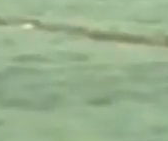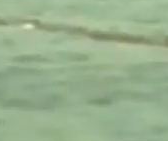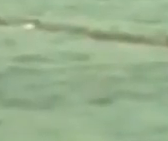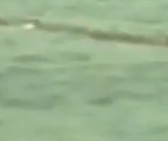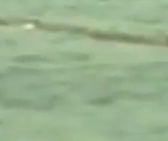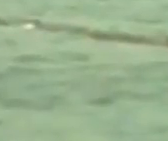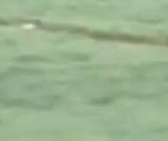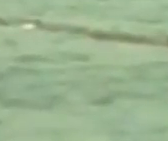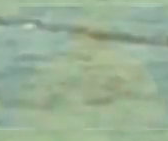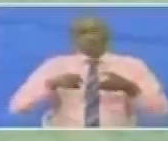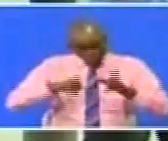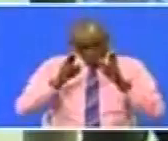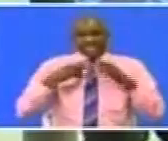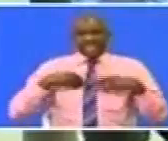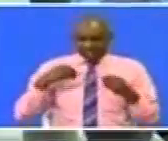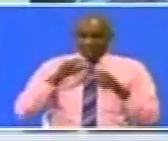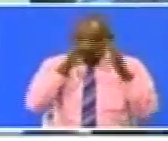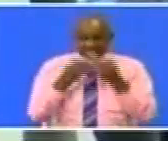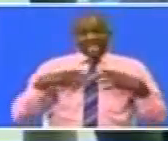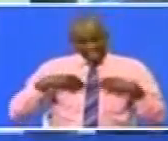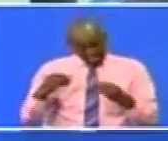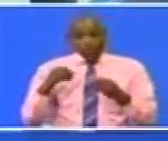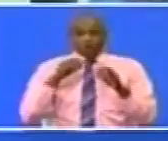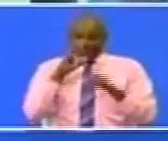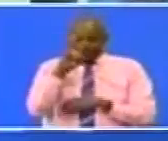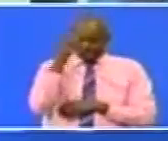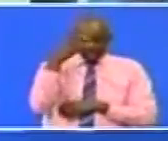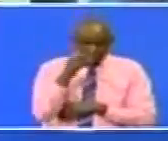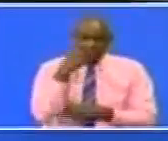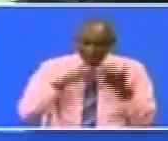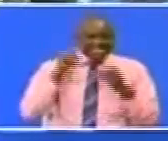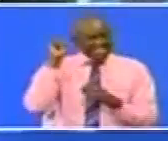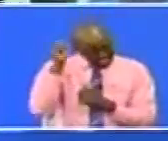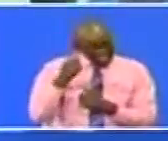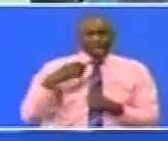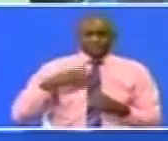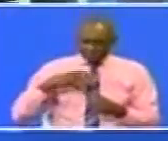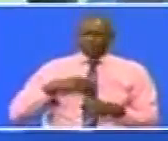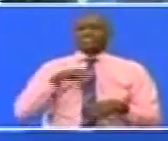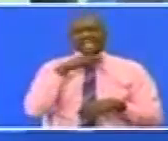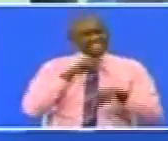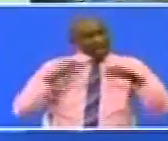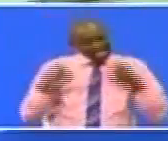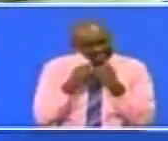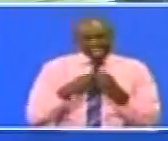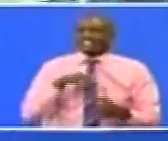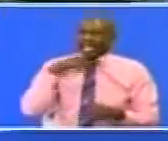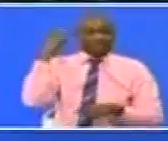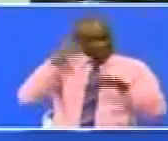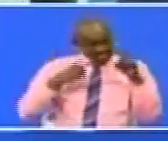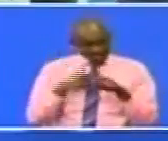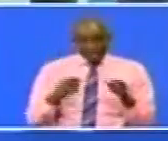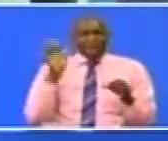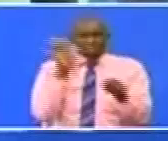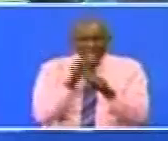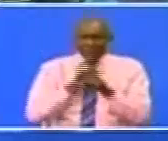According to the World Health Organization, about 3,000 to 13,000 Kenyans lose their lives to road traffic crashes every year.